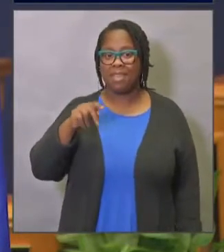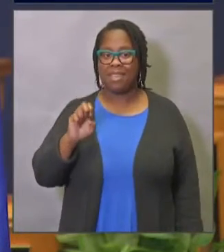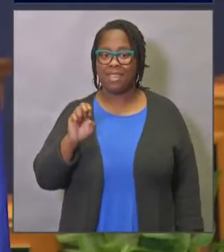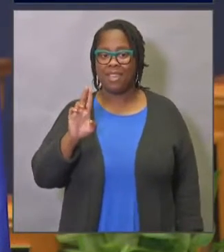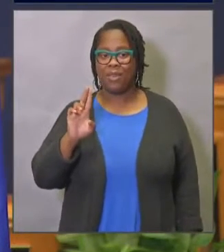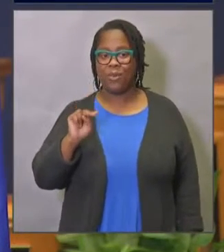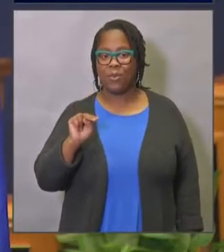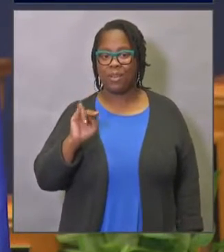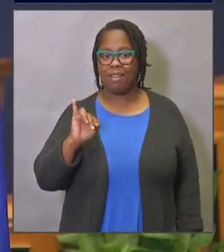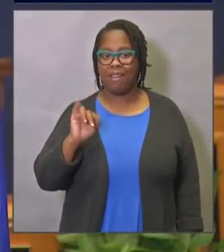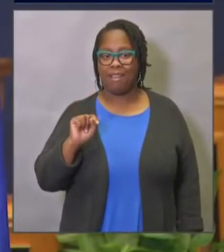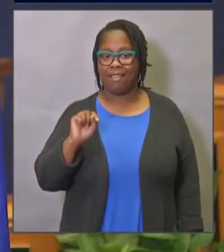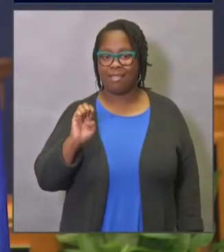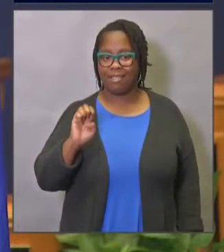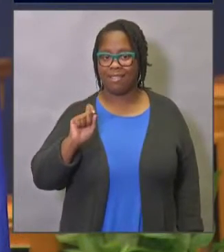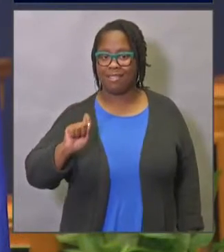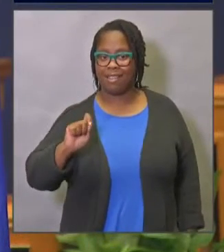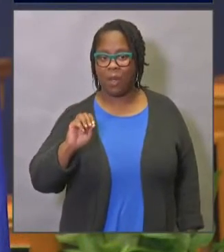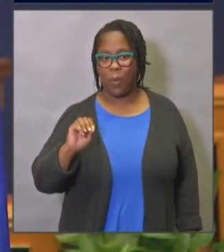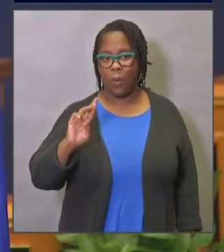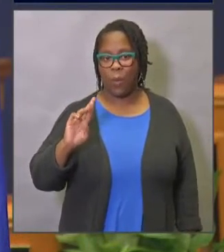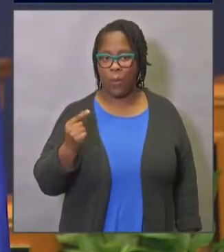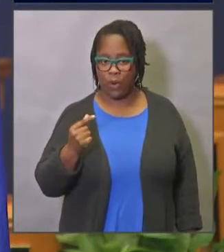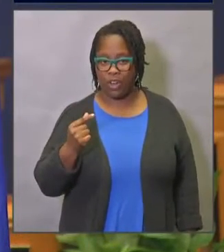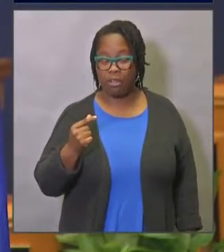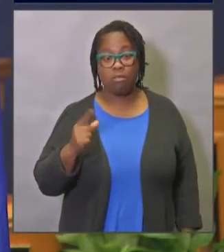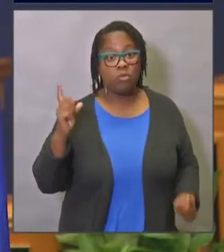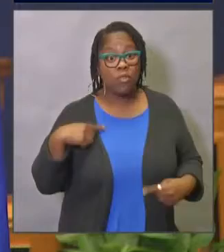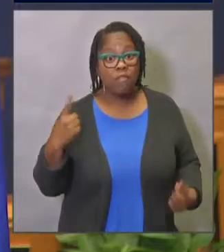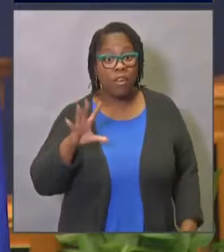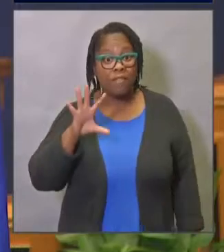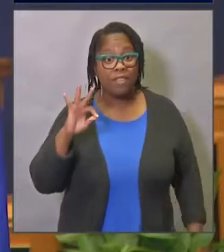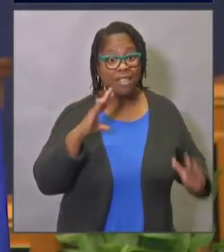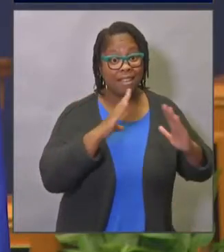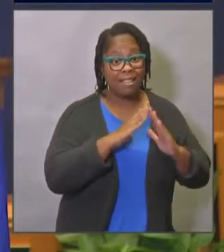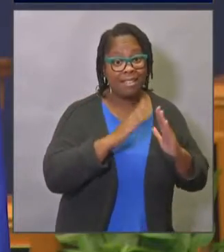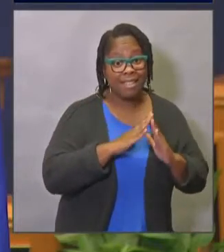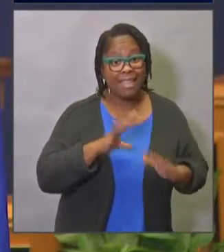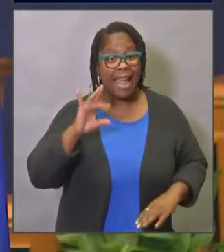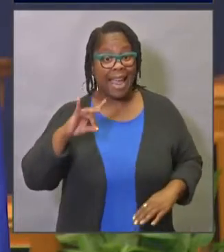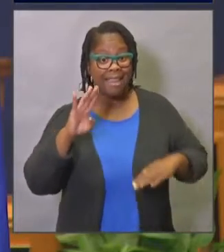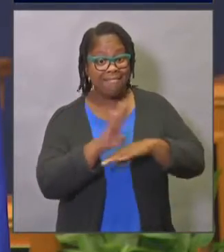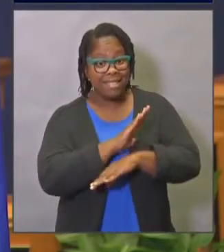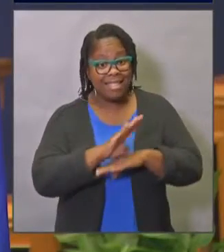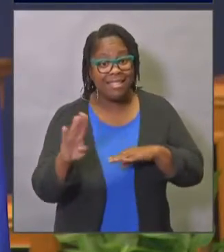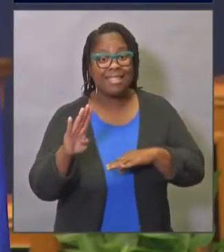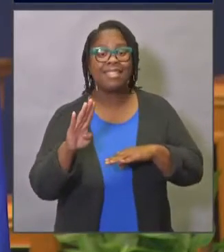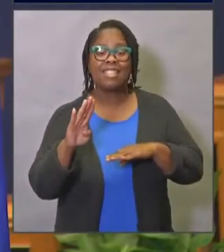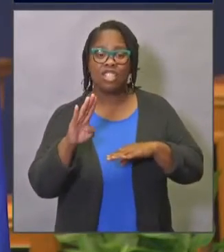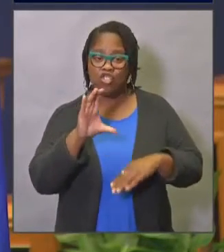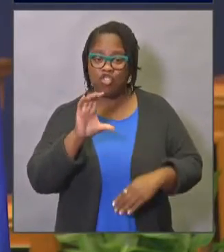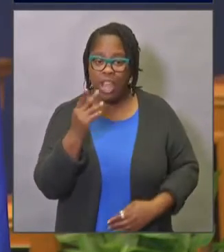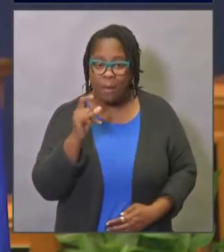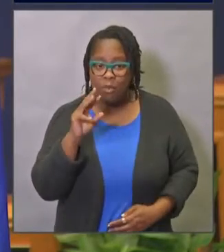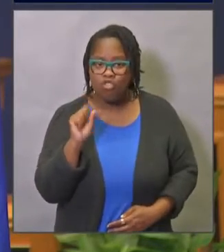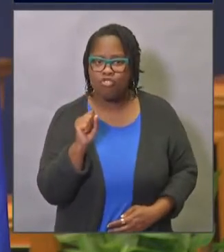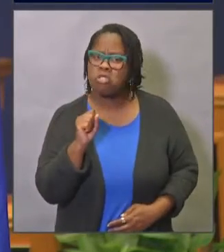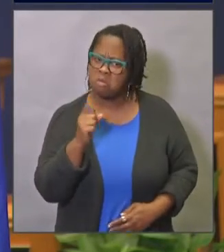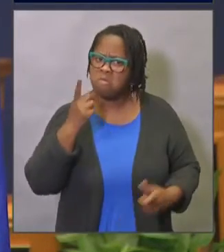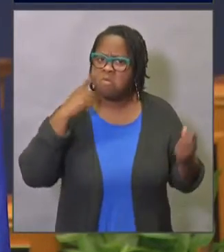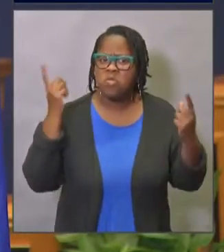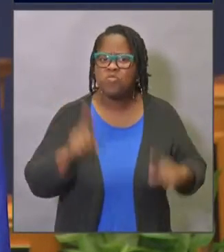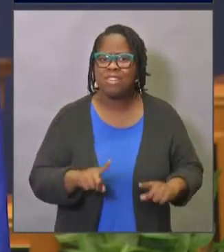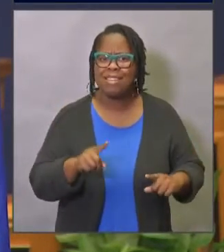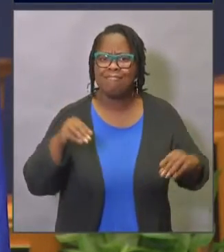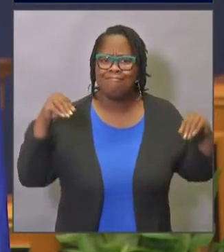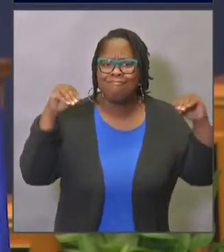ppeunite.org. So far, 59 cities and 8 business chambers and 61 businesses have agreed to champion the Safer